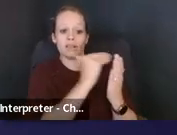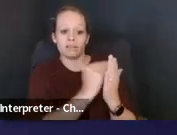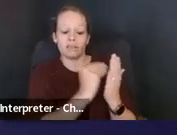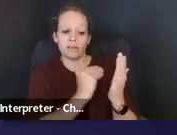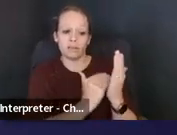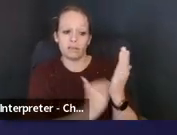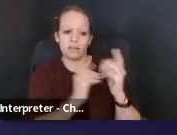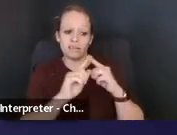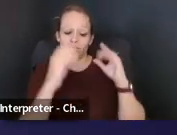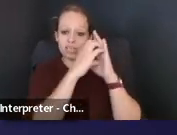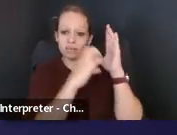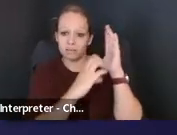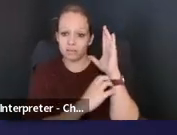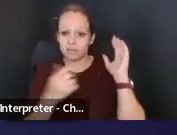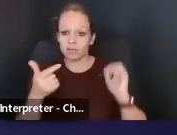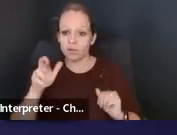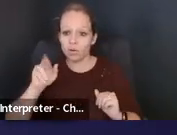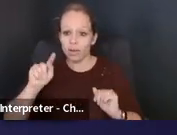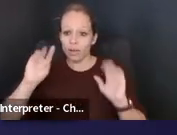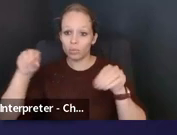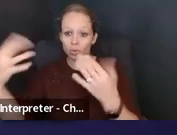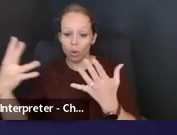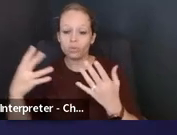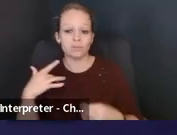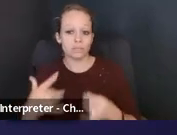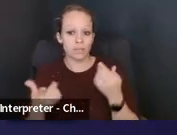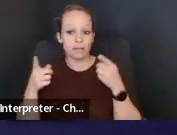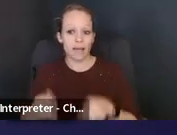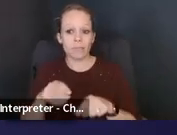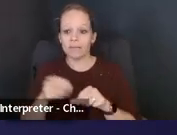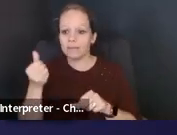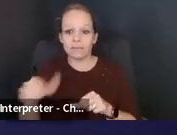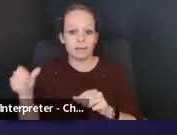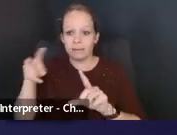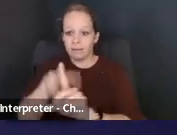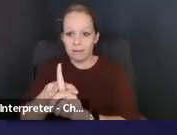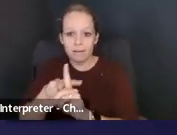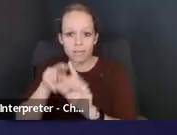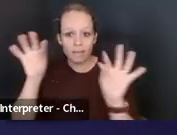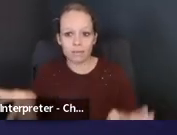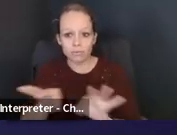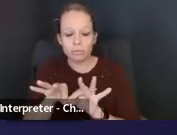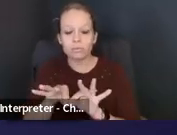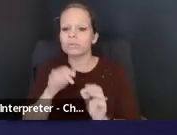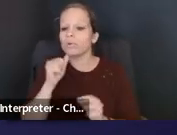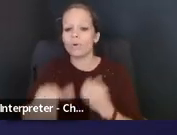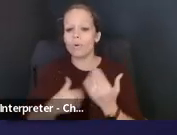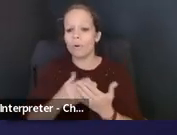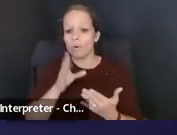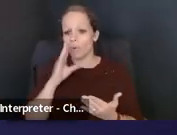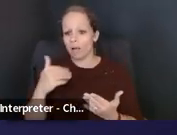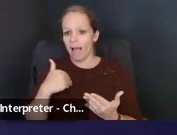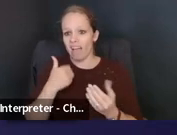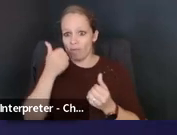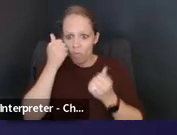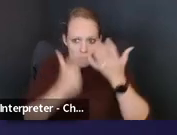grant proposal that most often occur in any given application. So not all applications will have every one